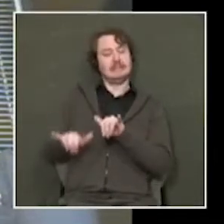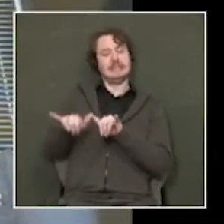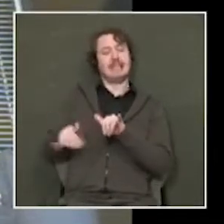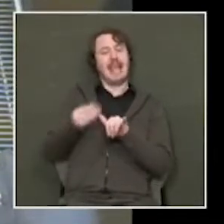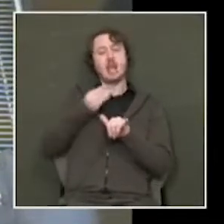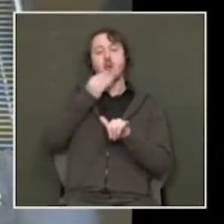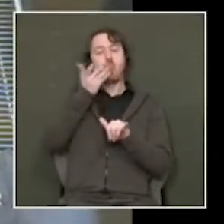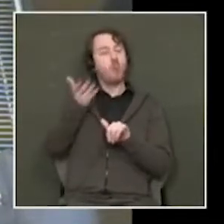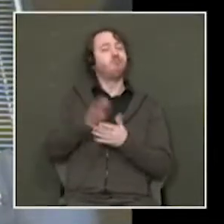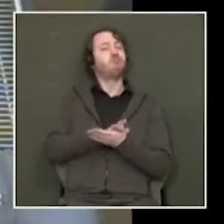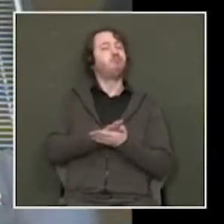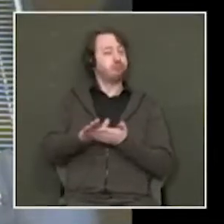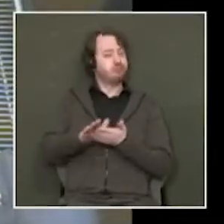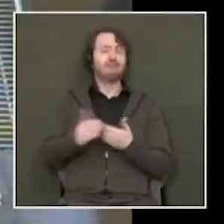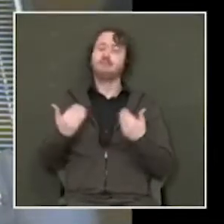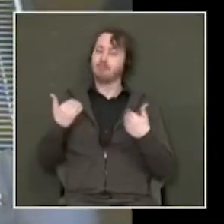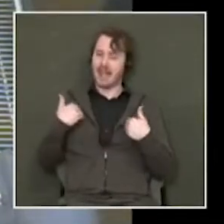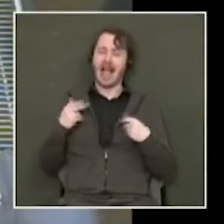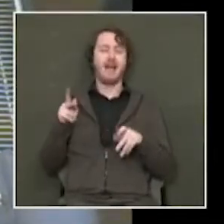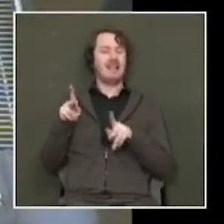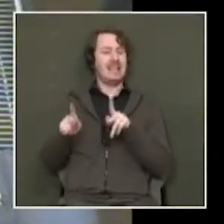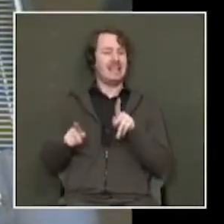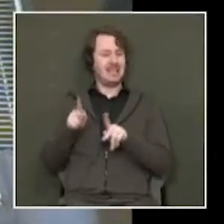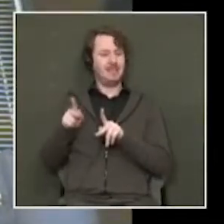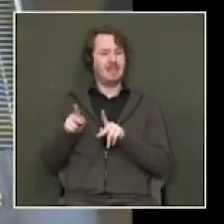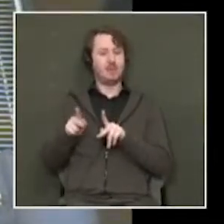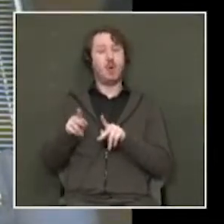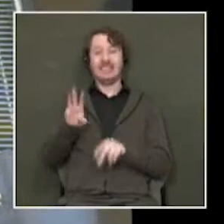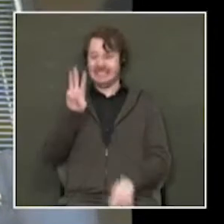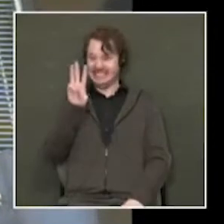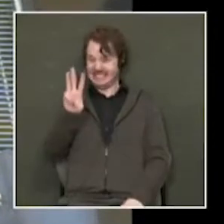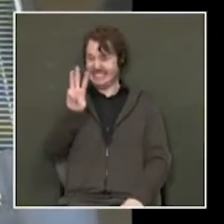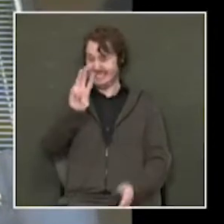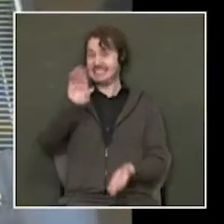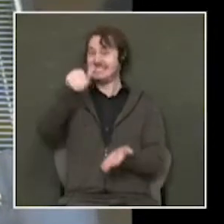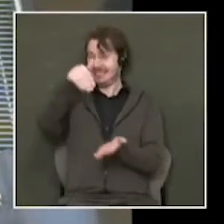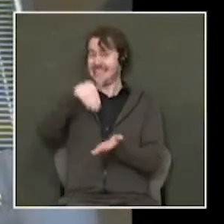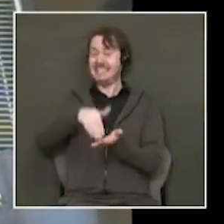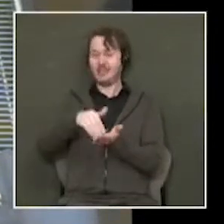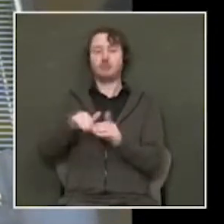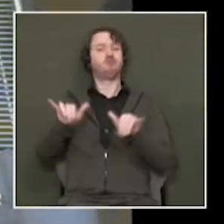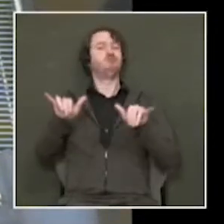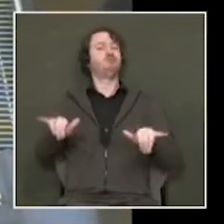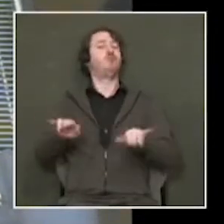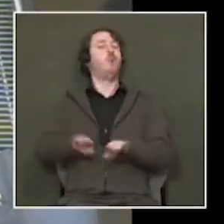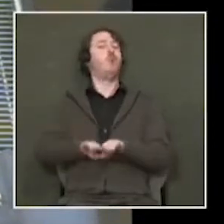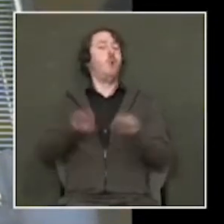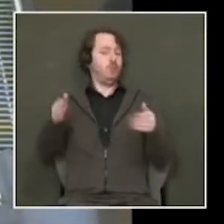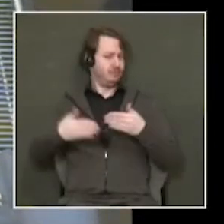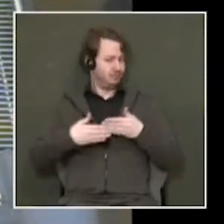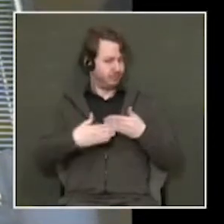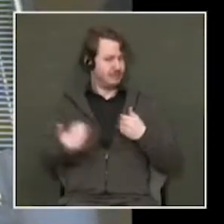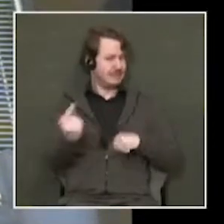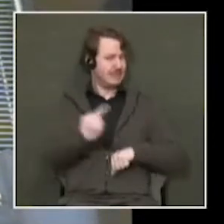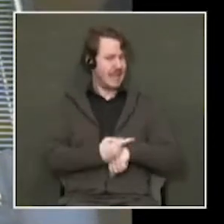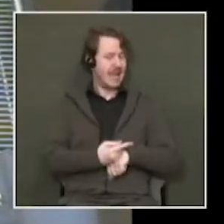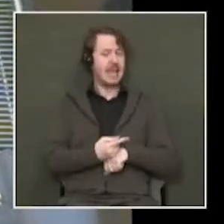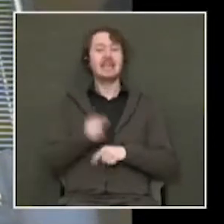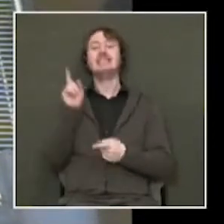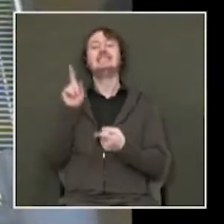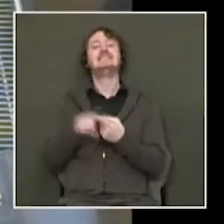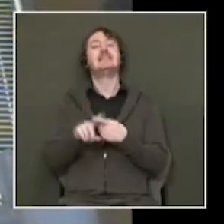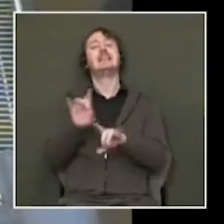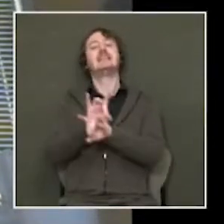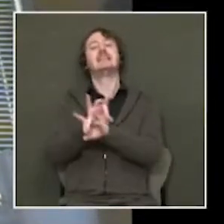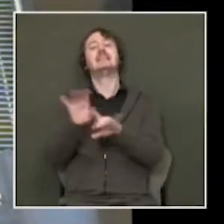night. So we do have those people. Our 6 warming centers will stay open for the remainder of today, currently through Sunday at